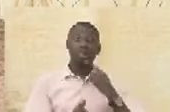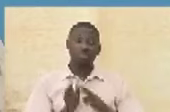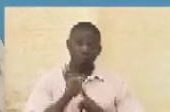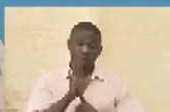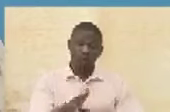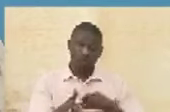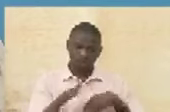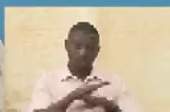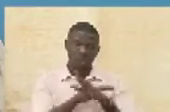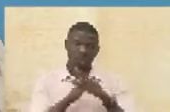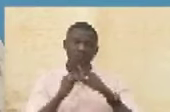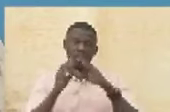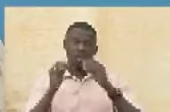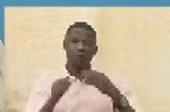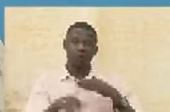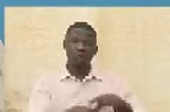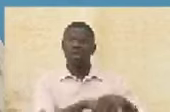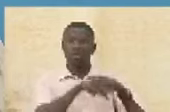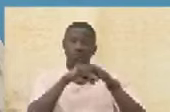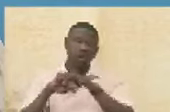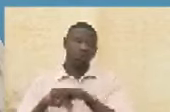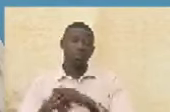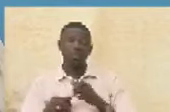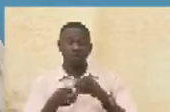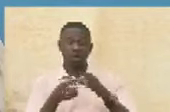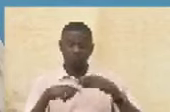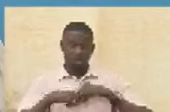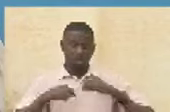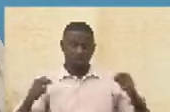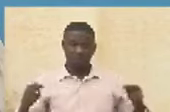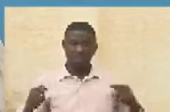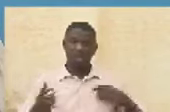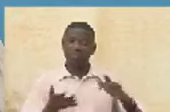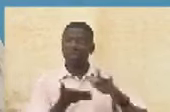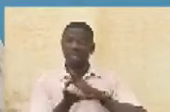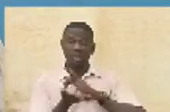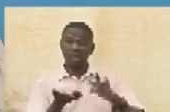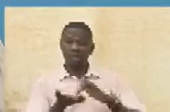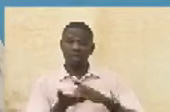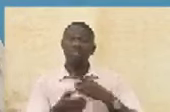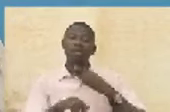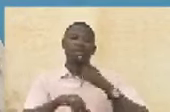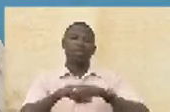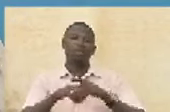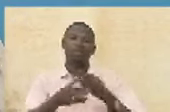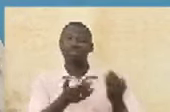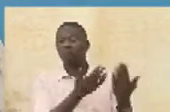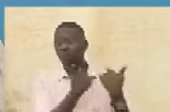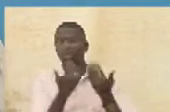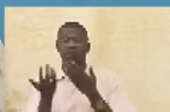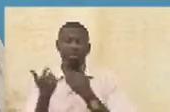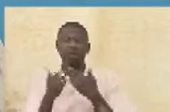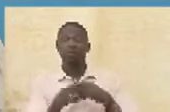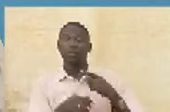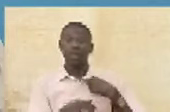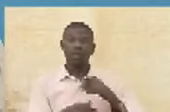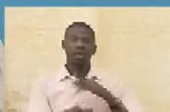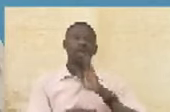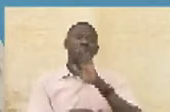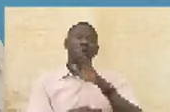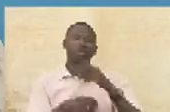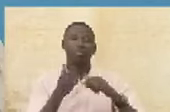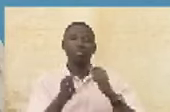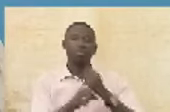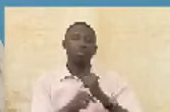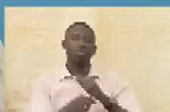go into that room, they'll tell you to take off your clothes naked. That's the time they will bathe you up and later on make you to